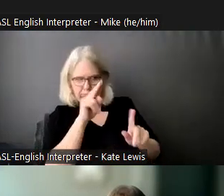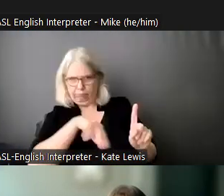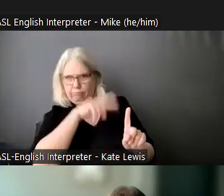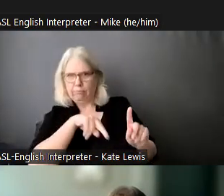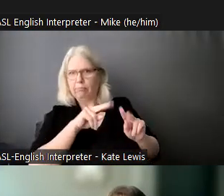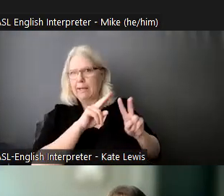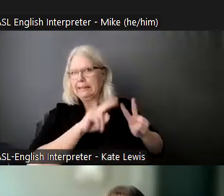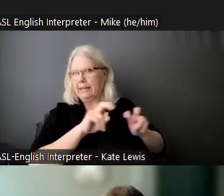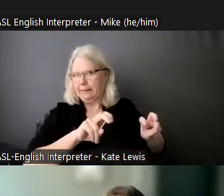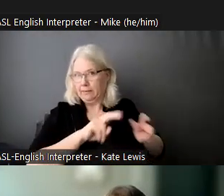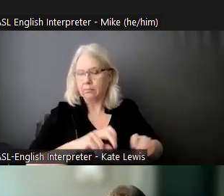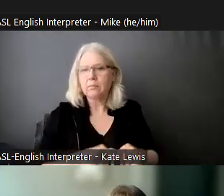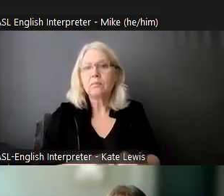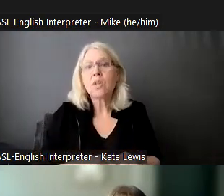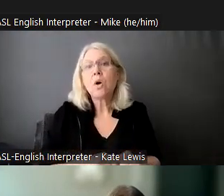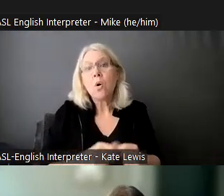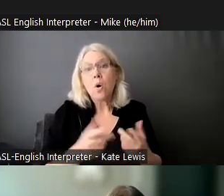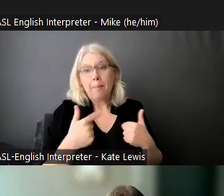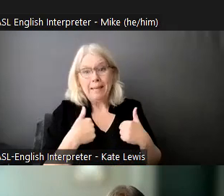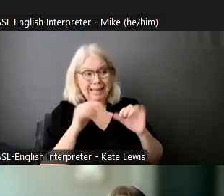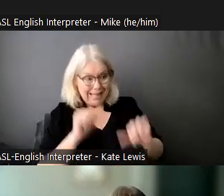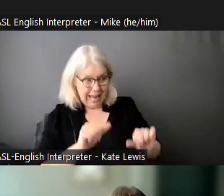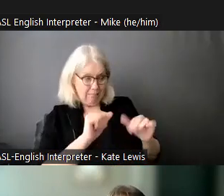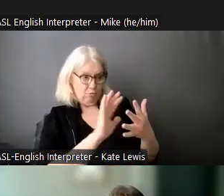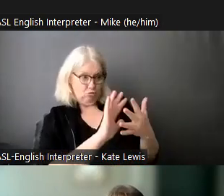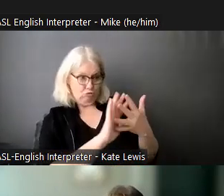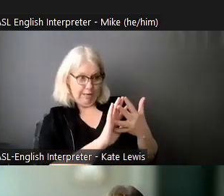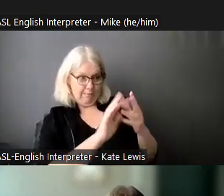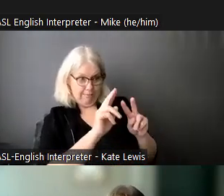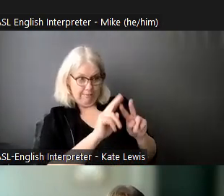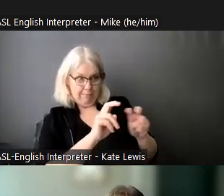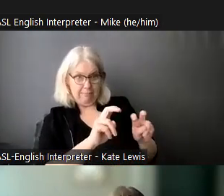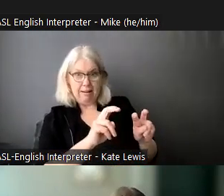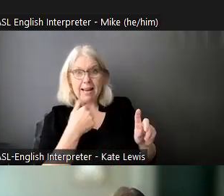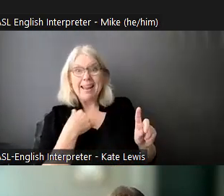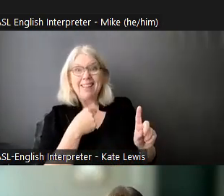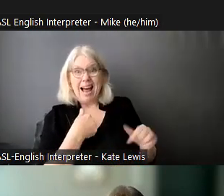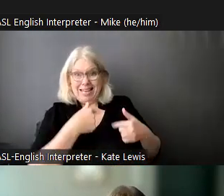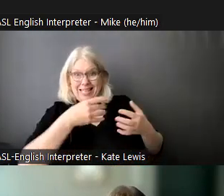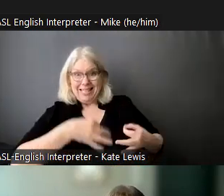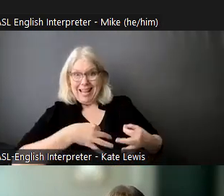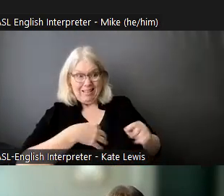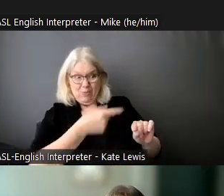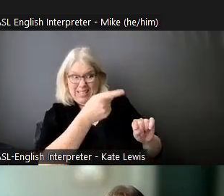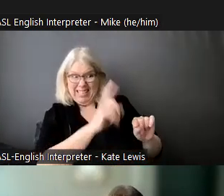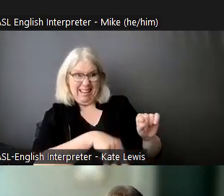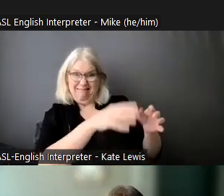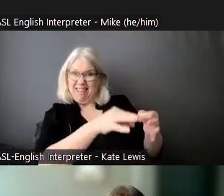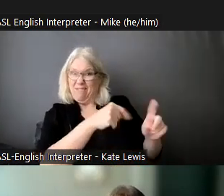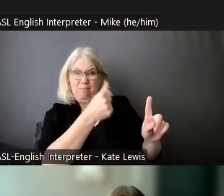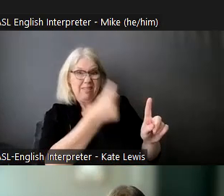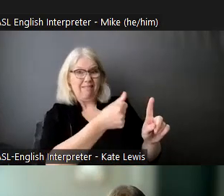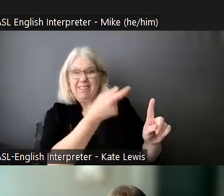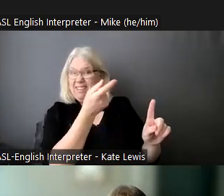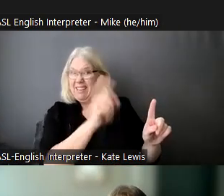the potential to remove someone's rights. So their legal rights to autonomy, their legal rights to make their